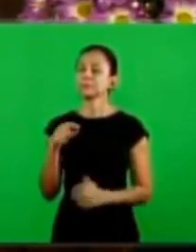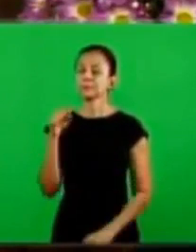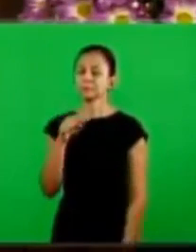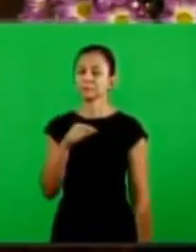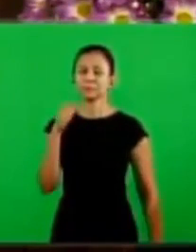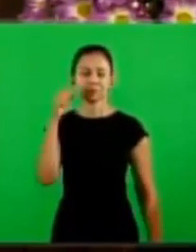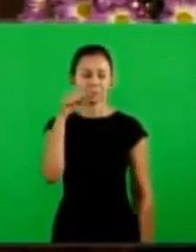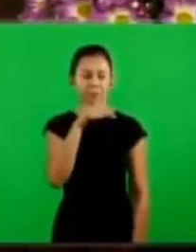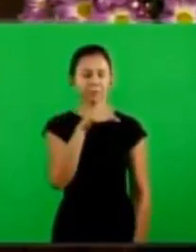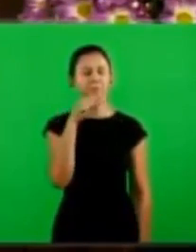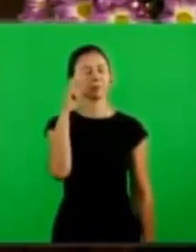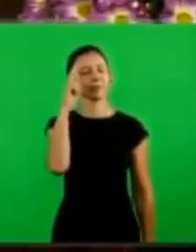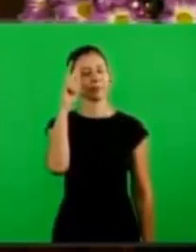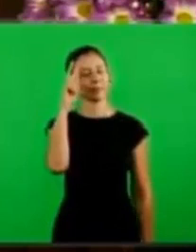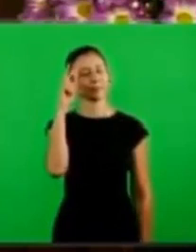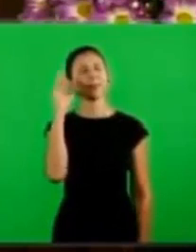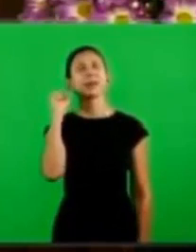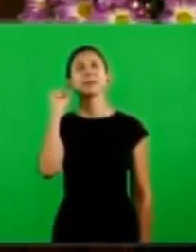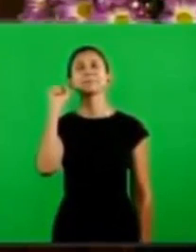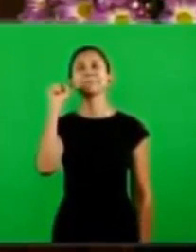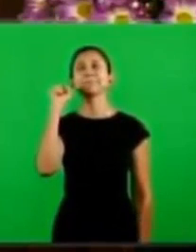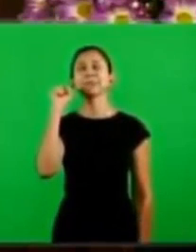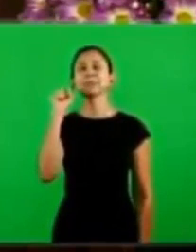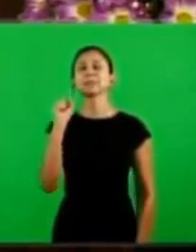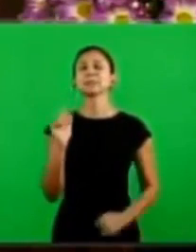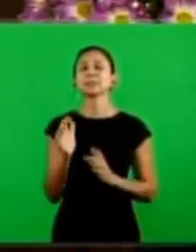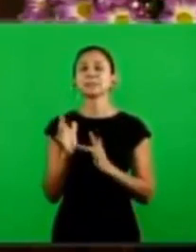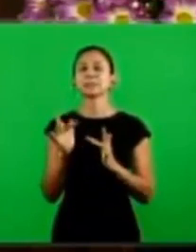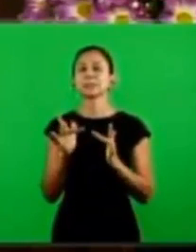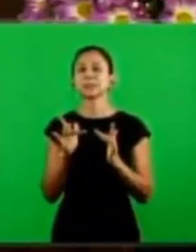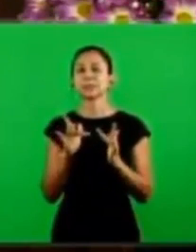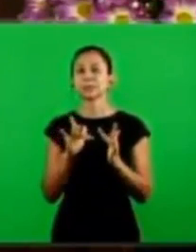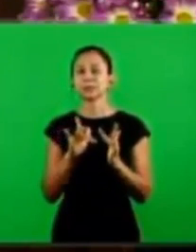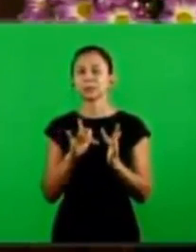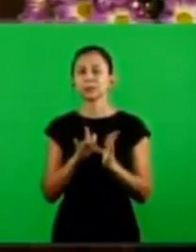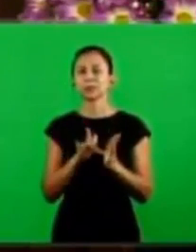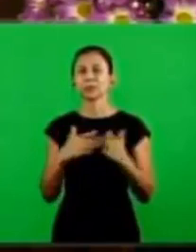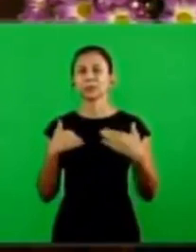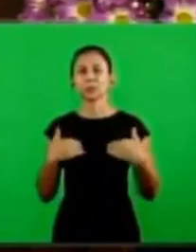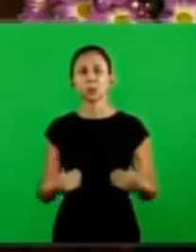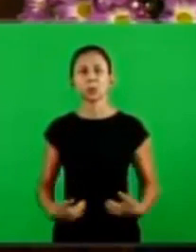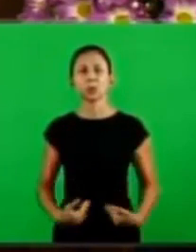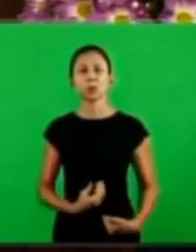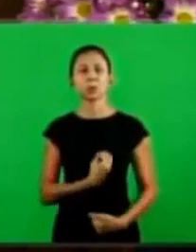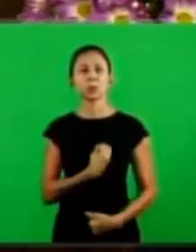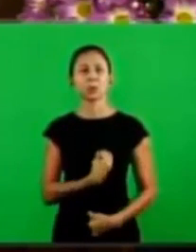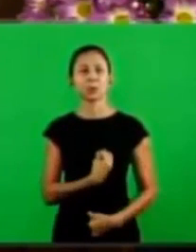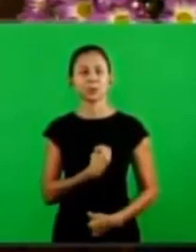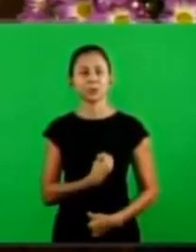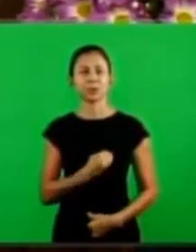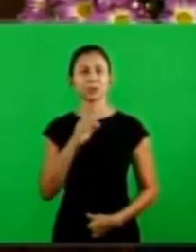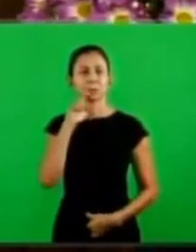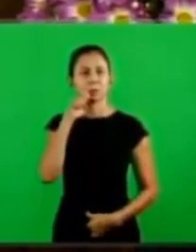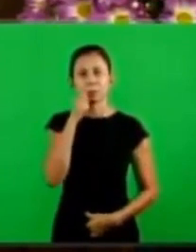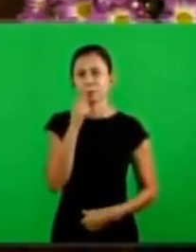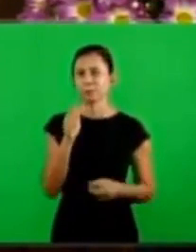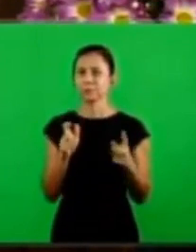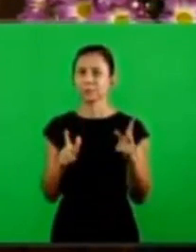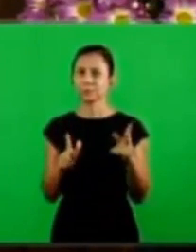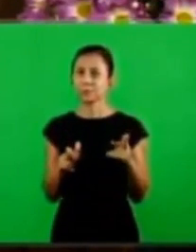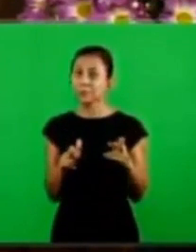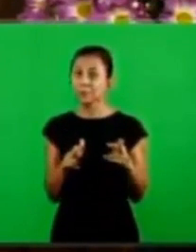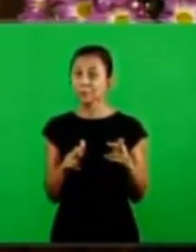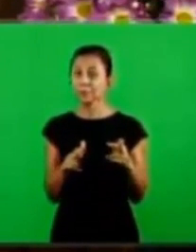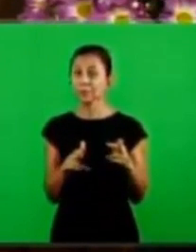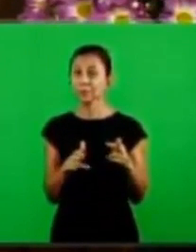So she will remember that Jesus is the bread of life, and she will live under that.